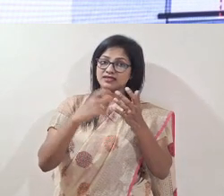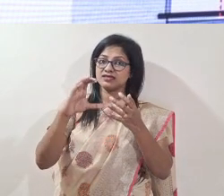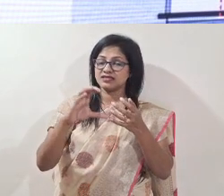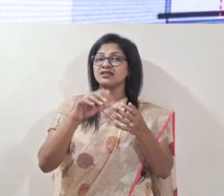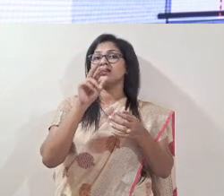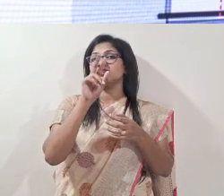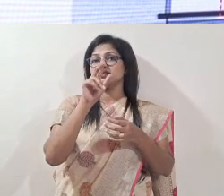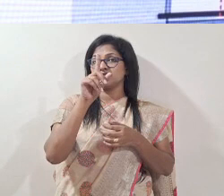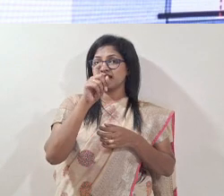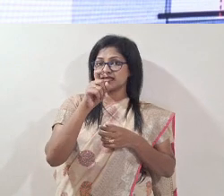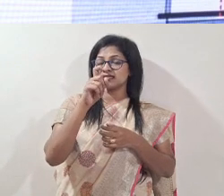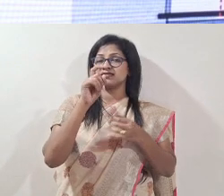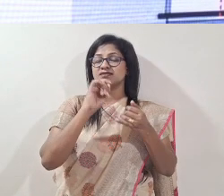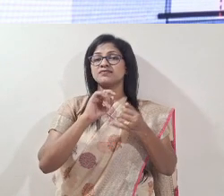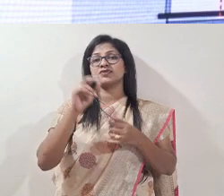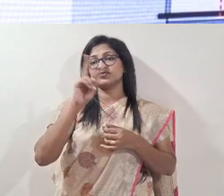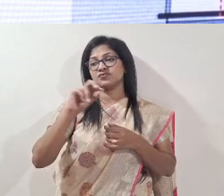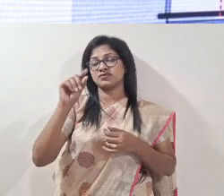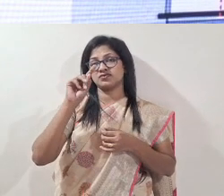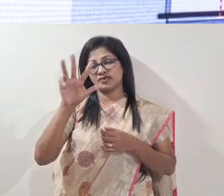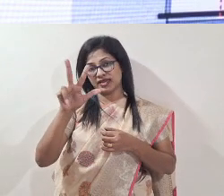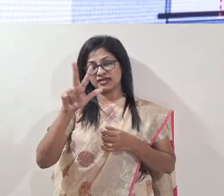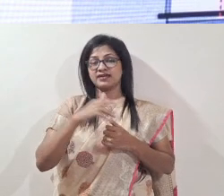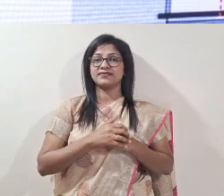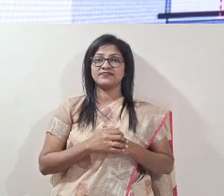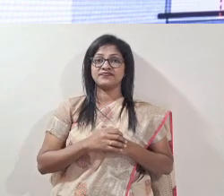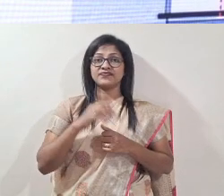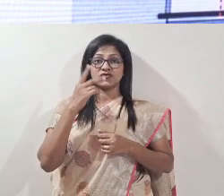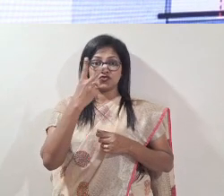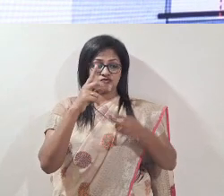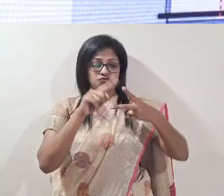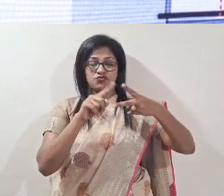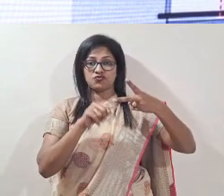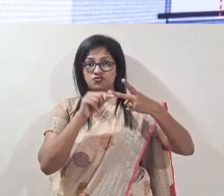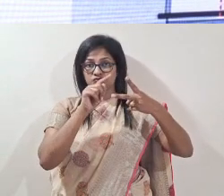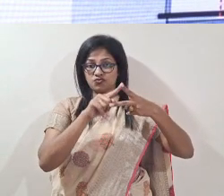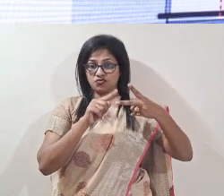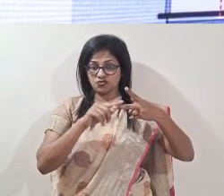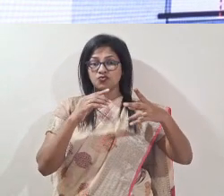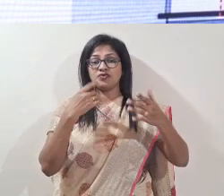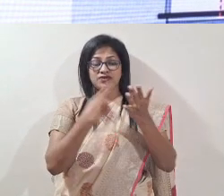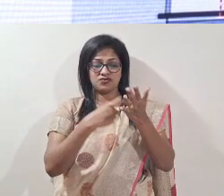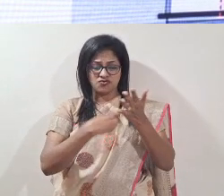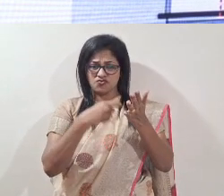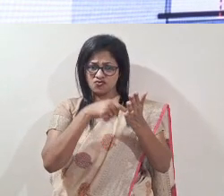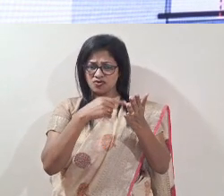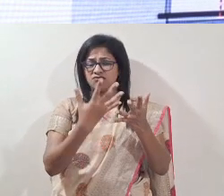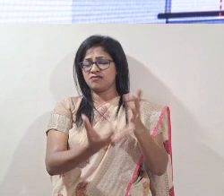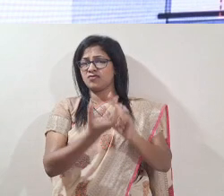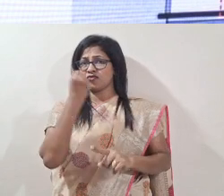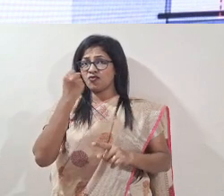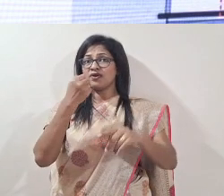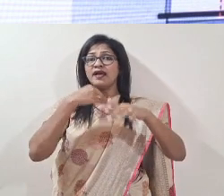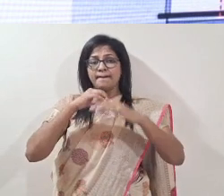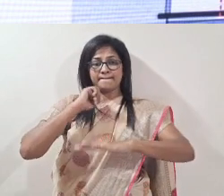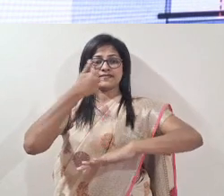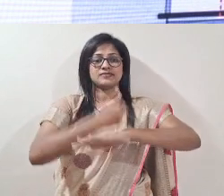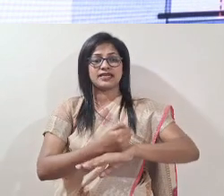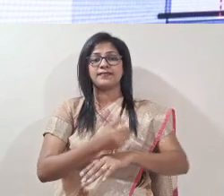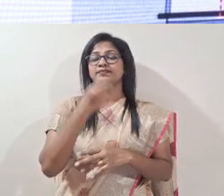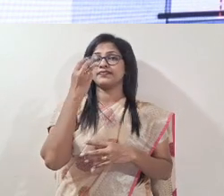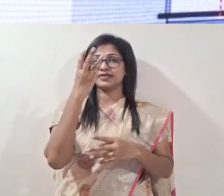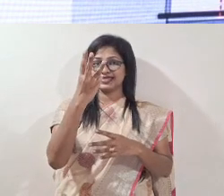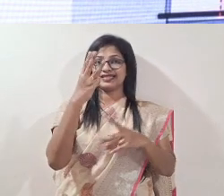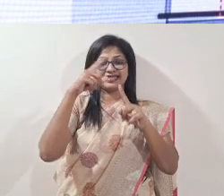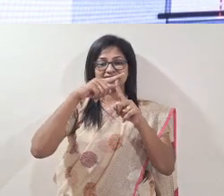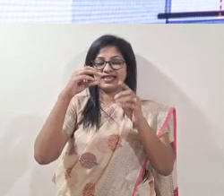2018. So with use of these two IRC codes and the dimensions that we got from these codes, we came up with a triple bollard